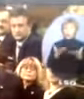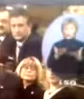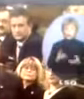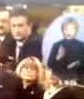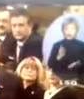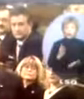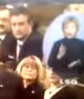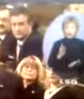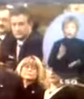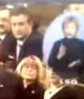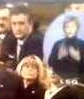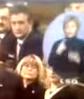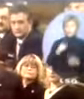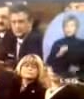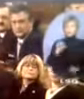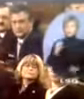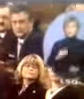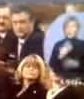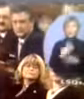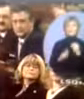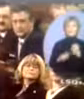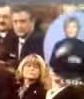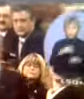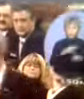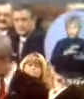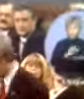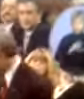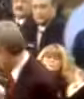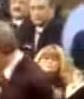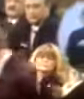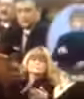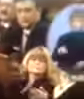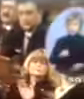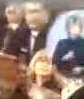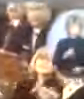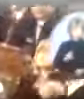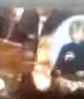Is that also a position of the House that the NDP has been willing to endorse?